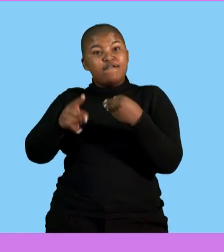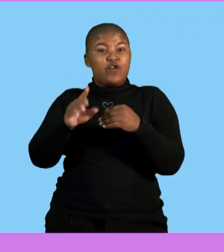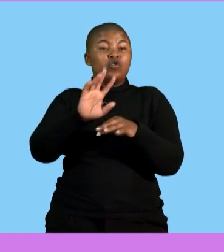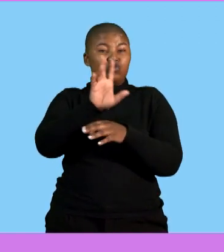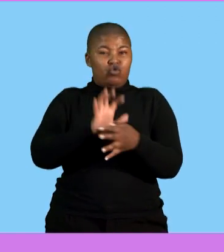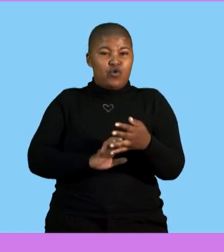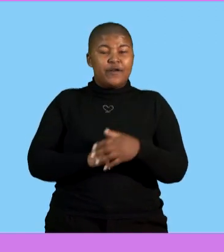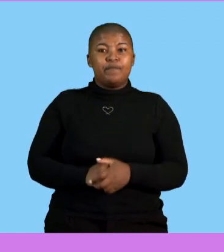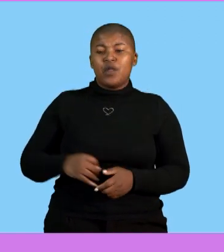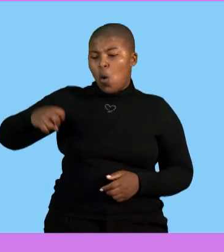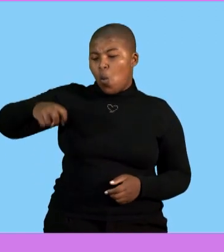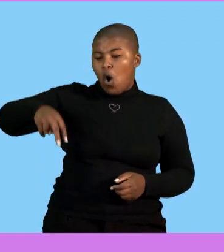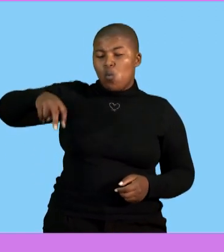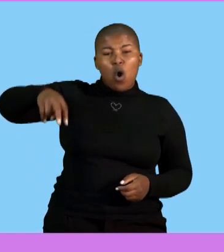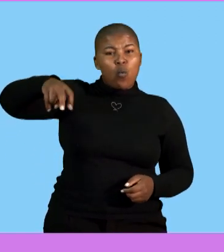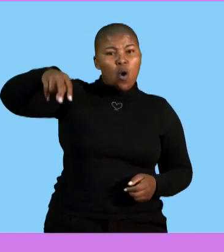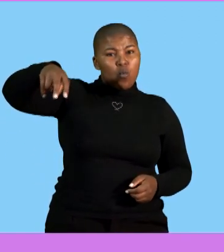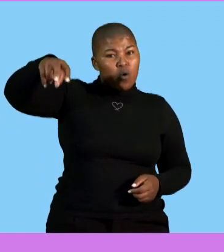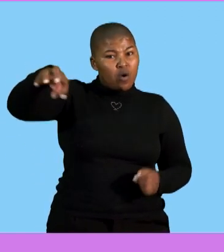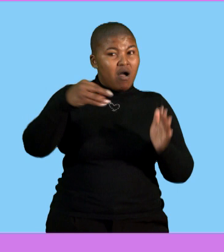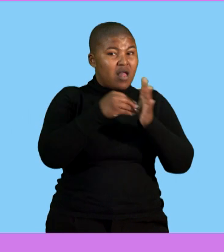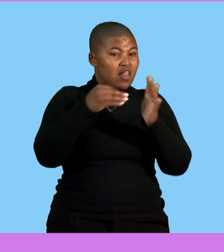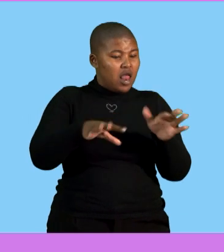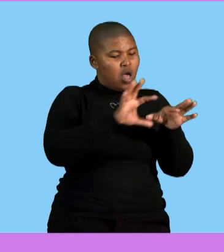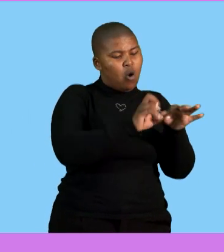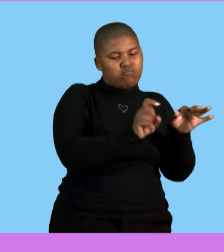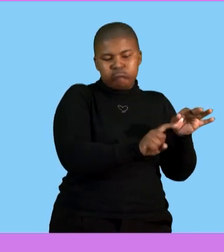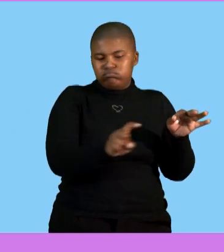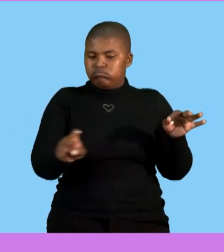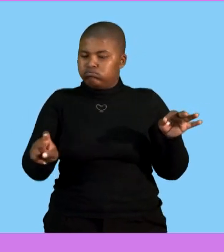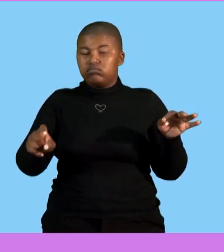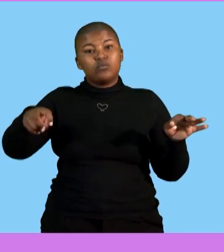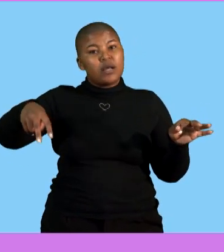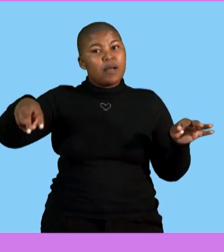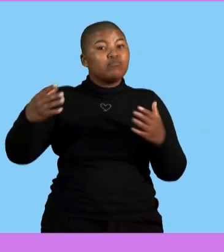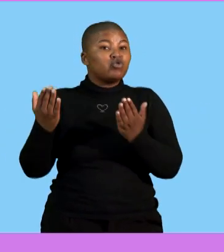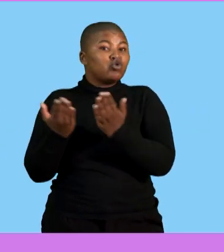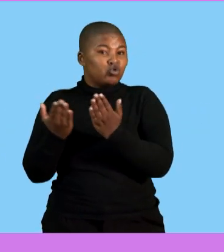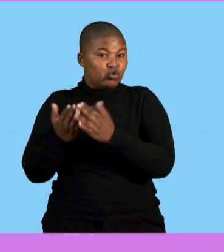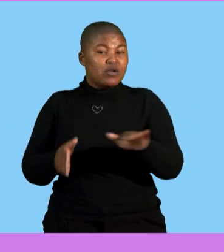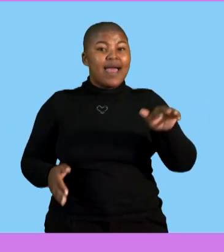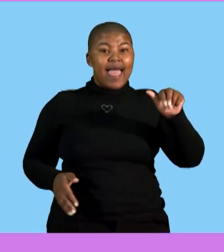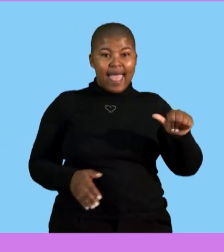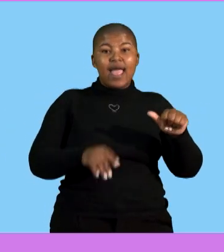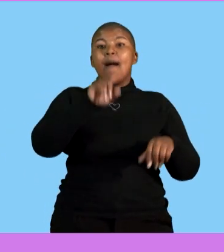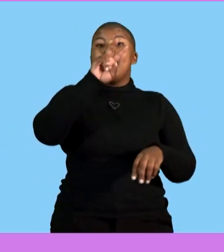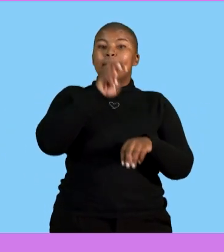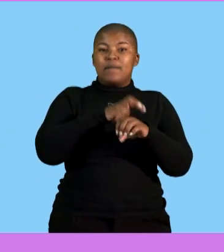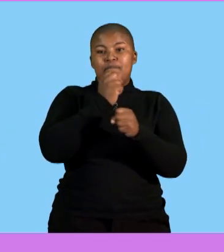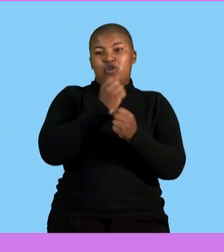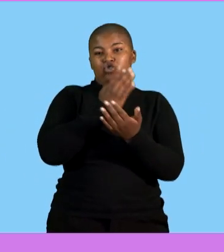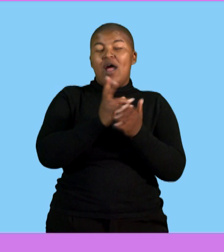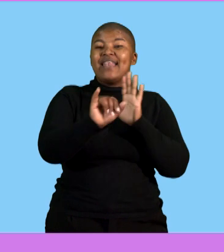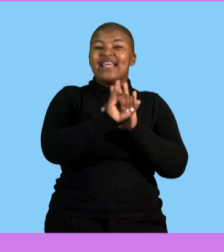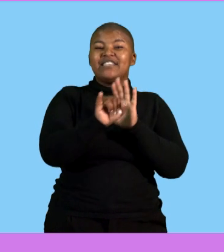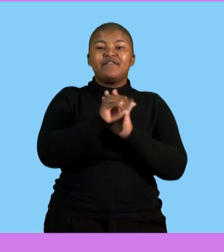the walking distance that the learners travel from home to school. So now with number A, you are to identify the type